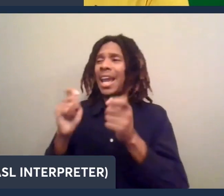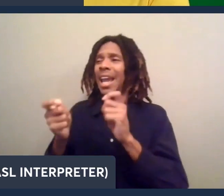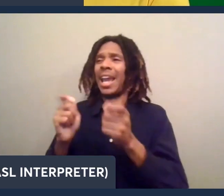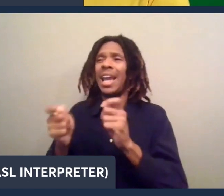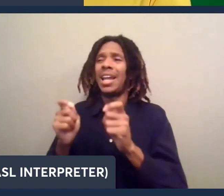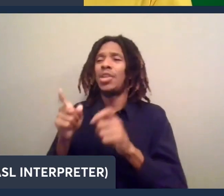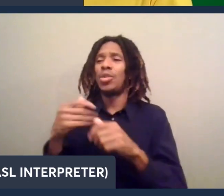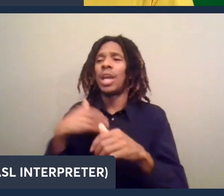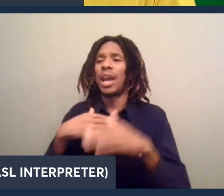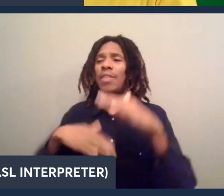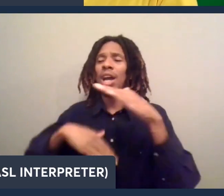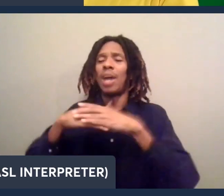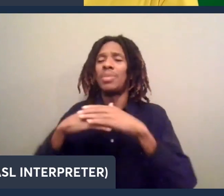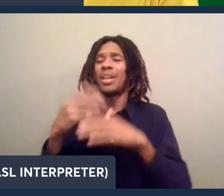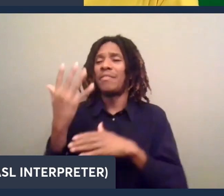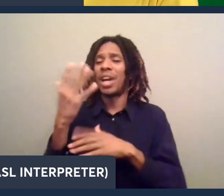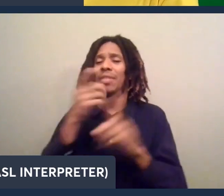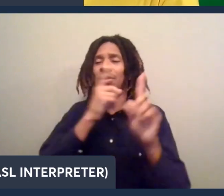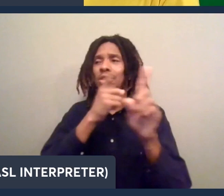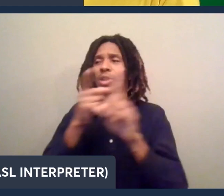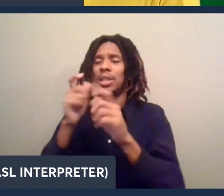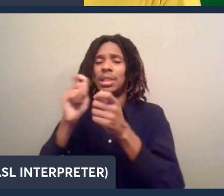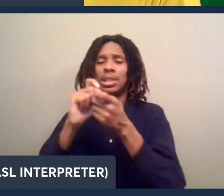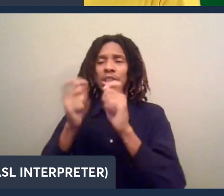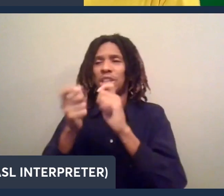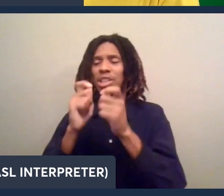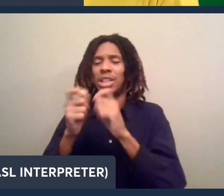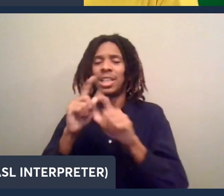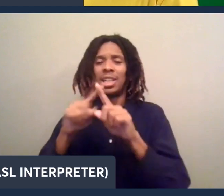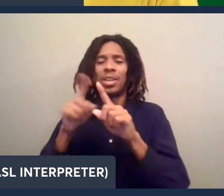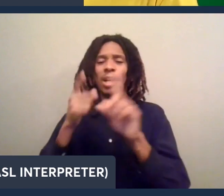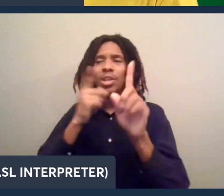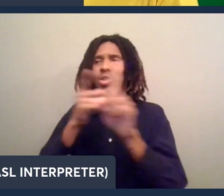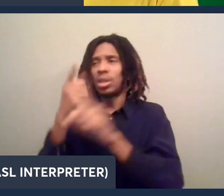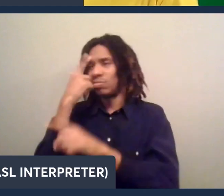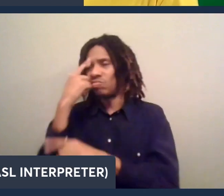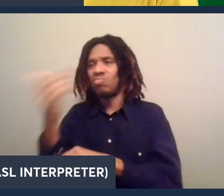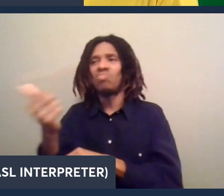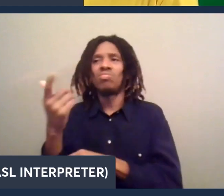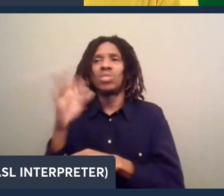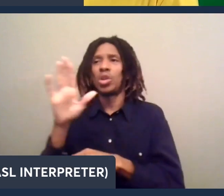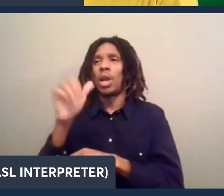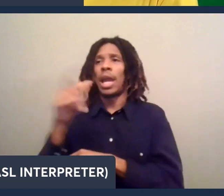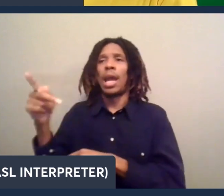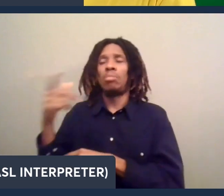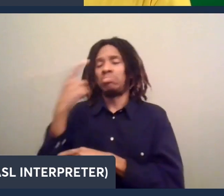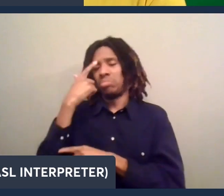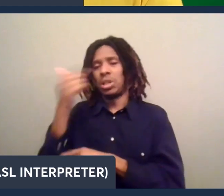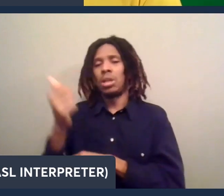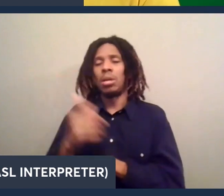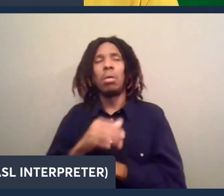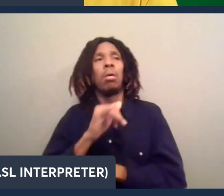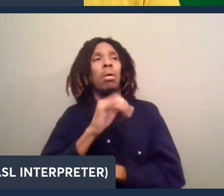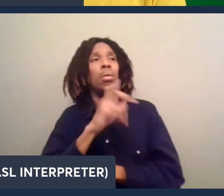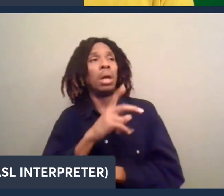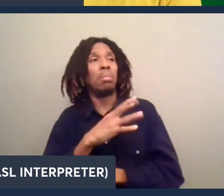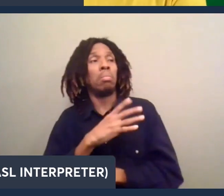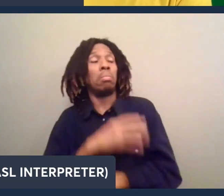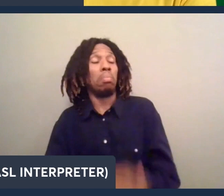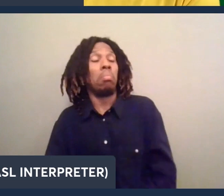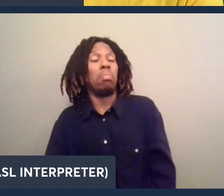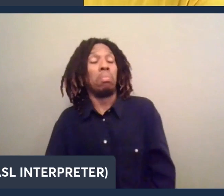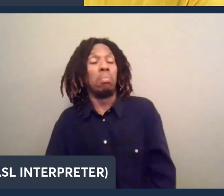to five targets. You can change different targets. Like, that's totally up to you and your application. Okay, awesome.